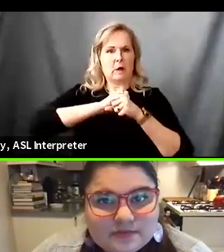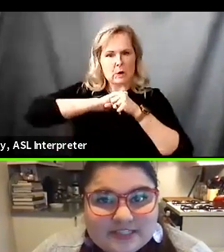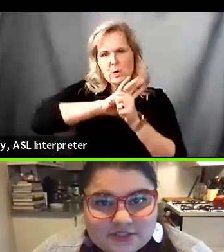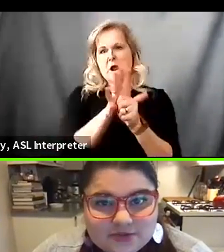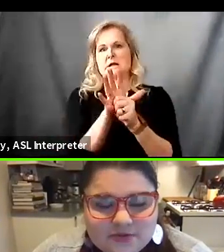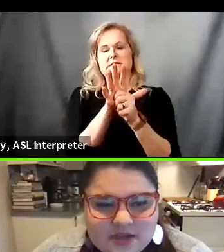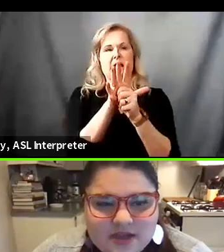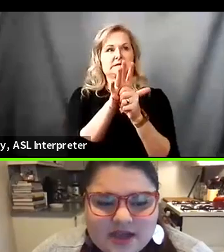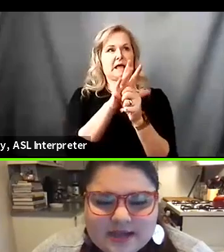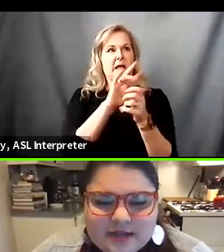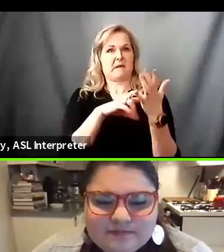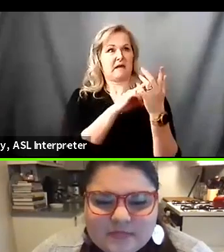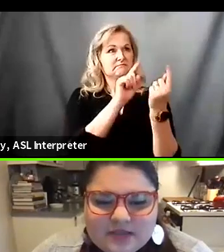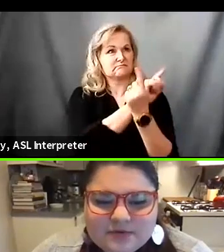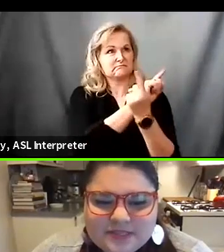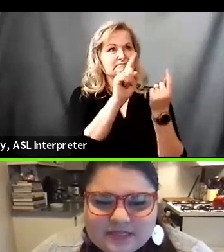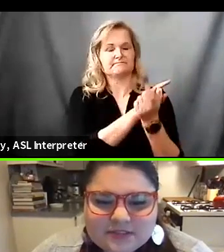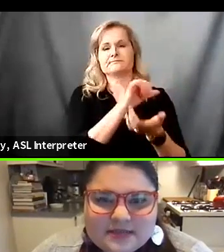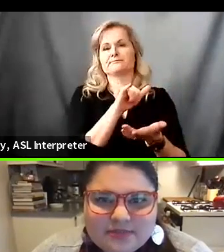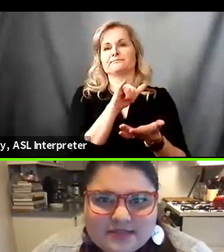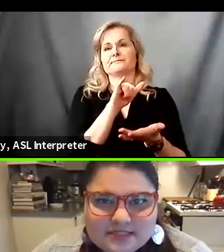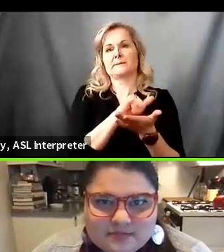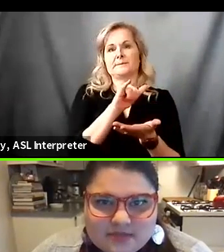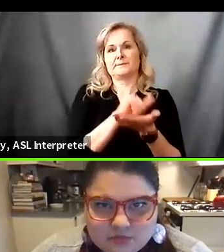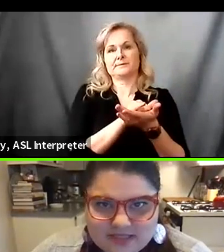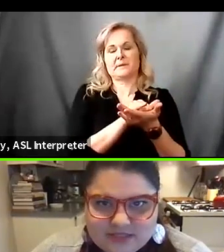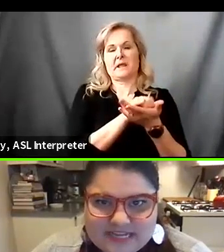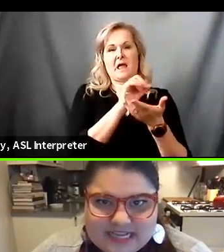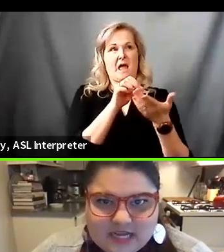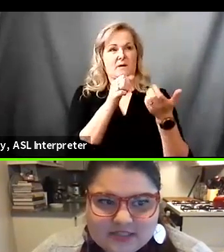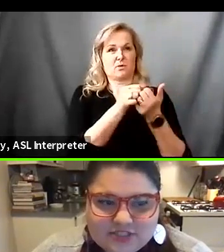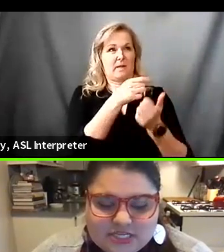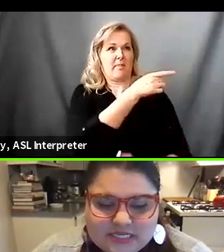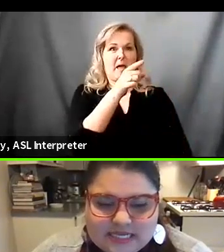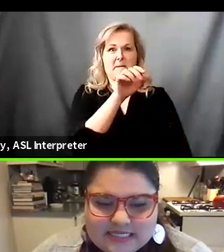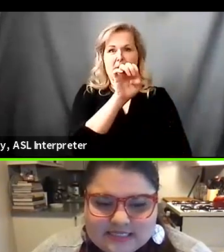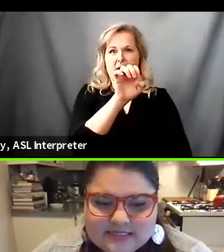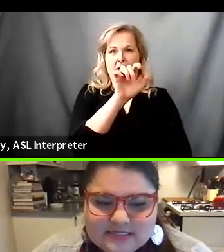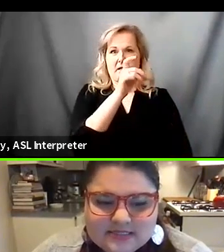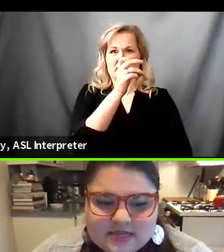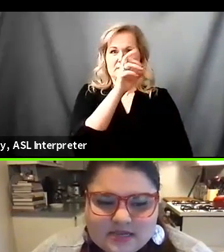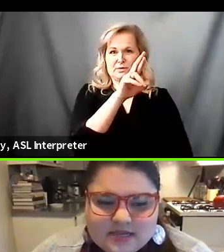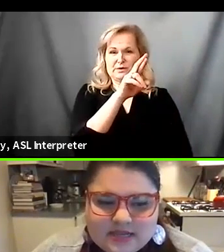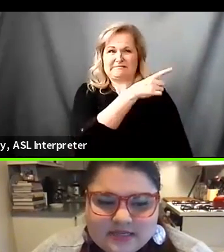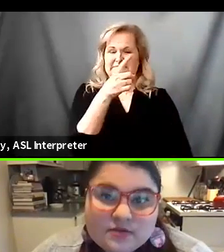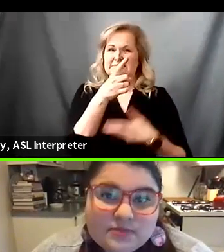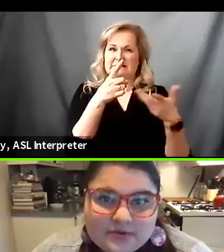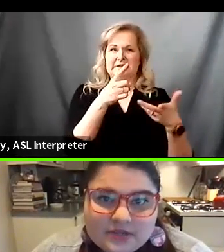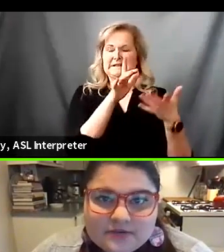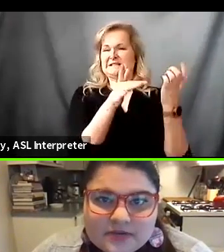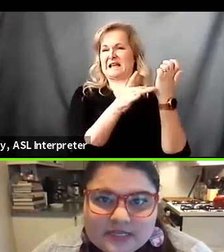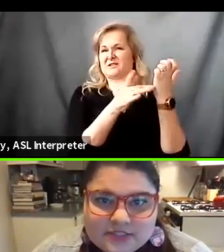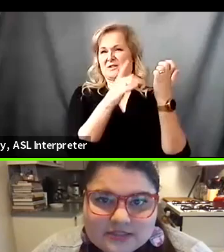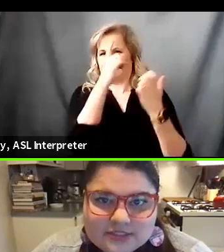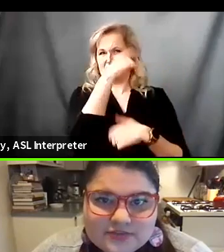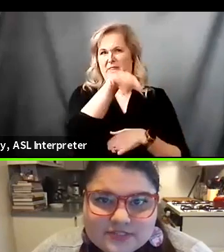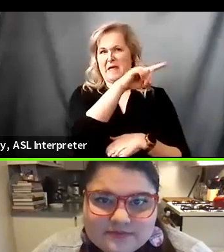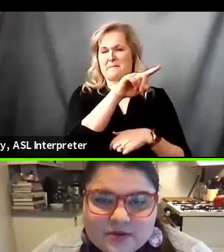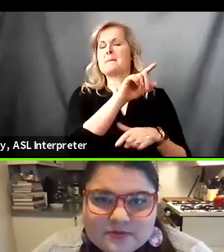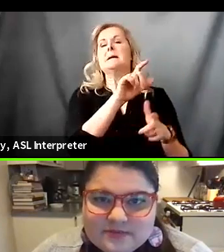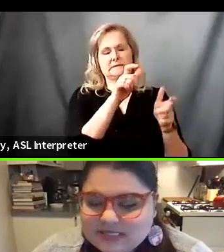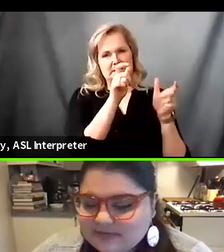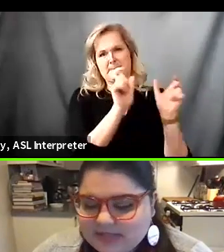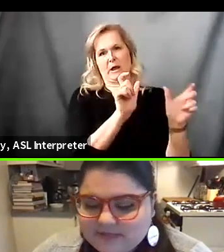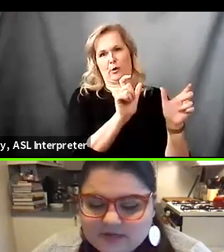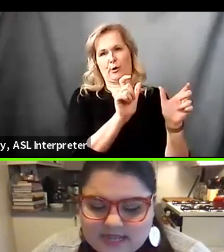impossible for me to do. And with the elders I plan to speak with, technology is another barrier and challenge for